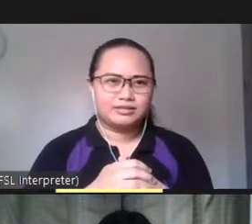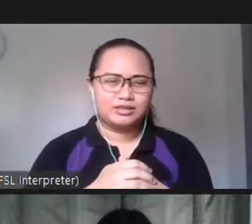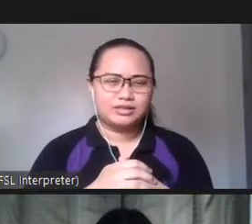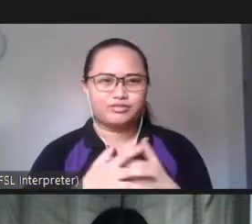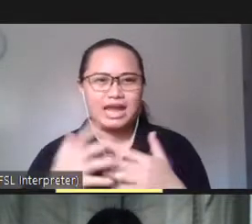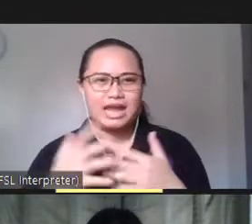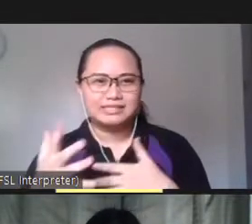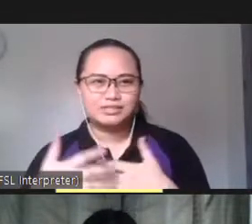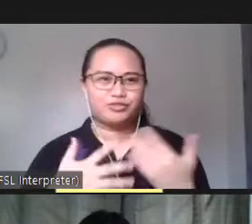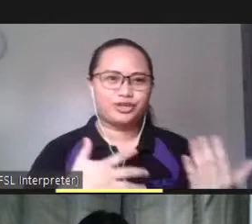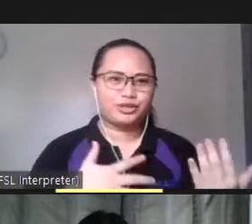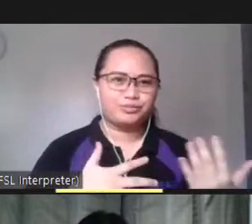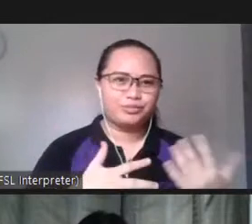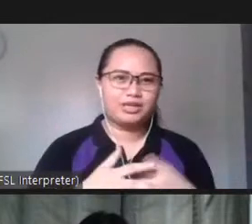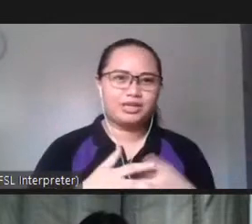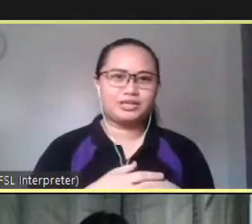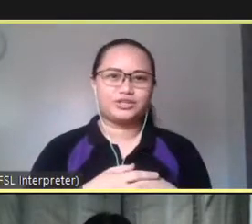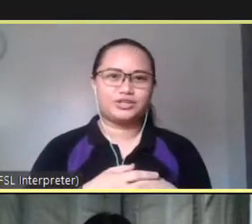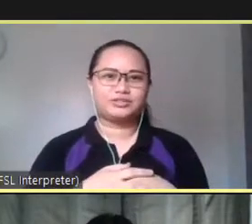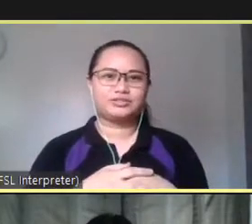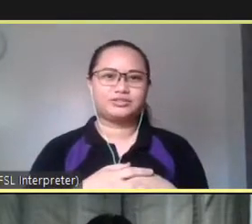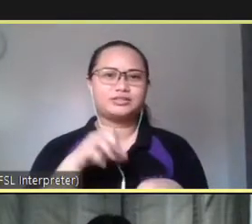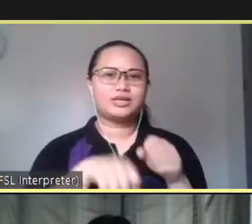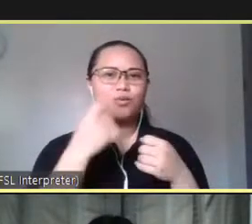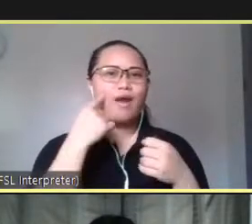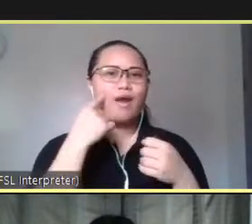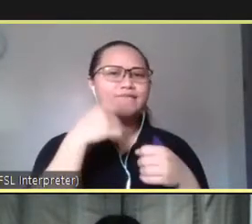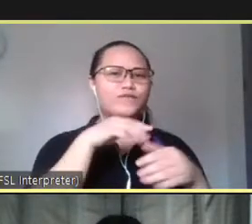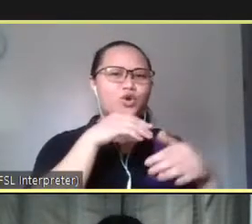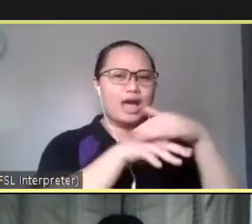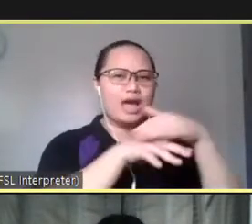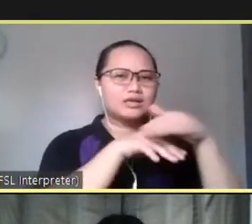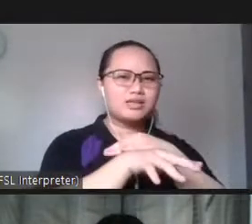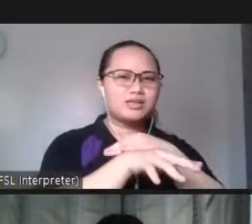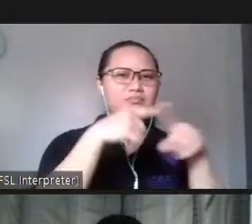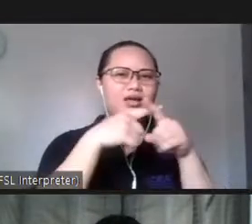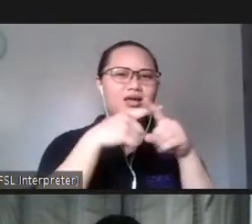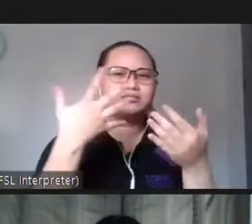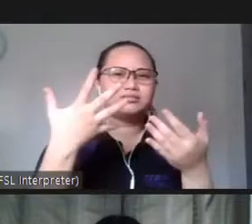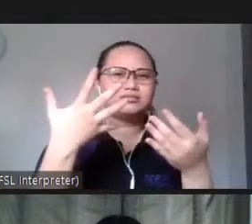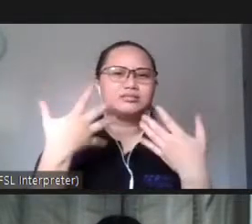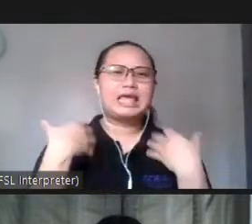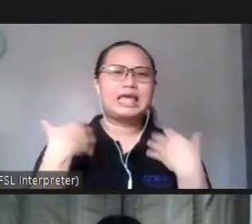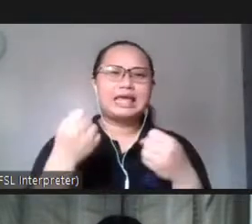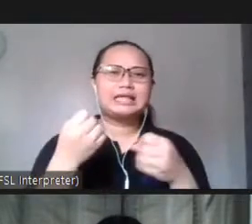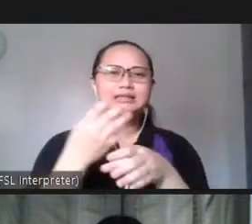is it for access or for communication? Yes, for access and for the healthcare services provided to them.